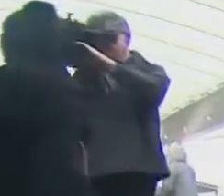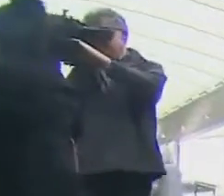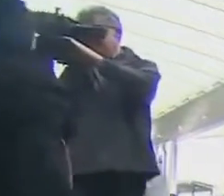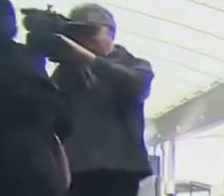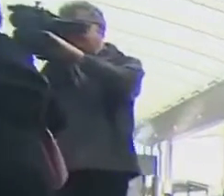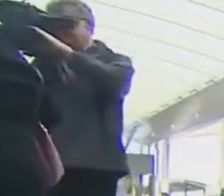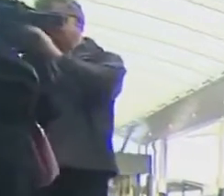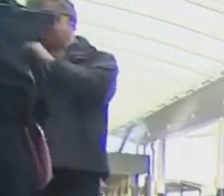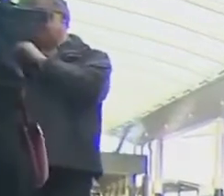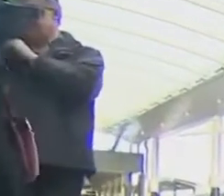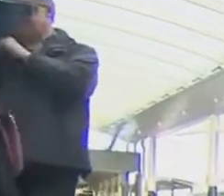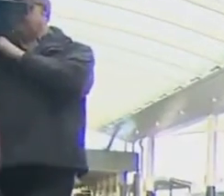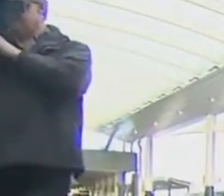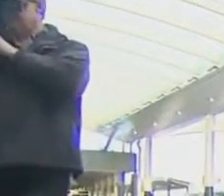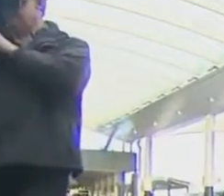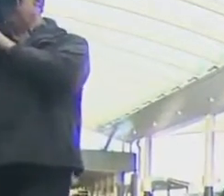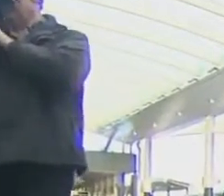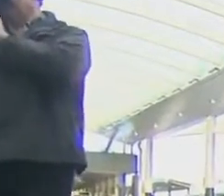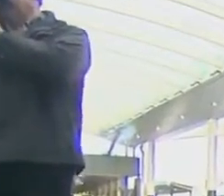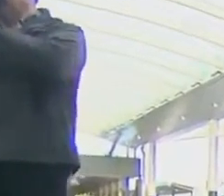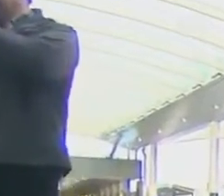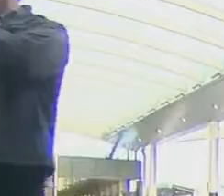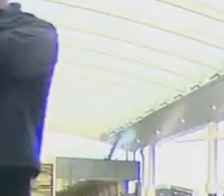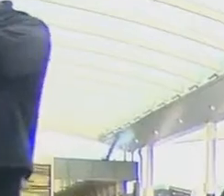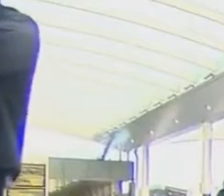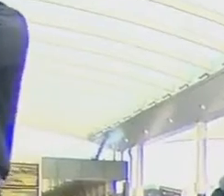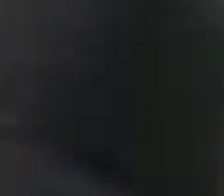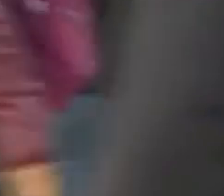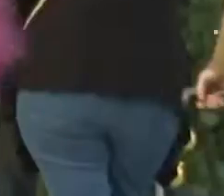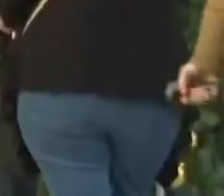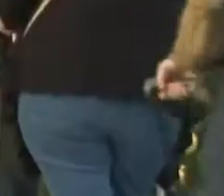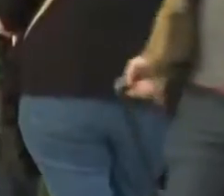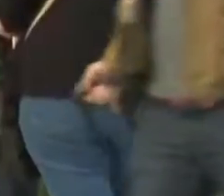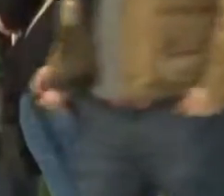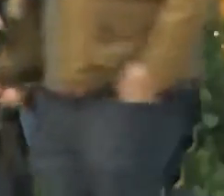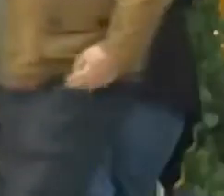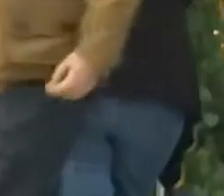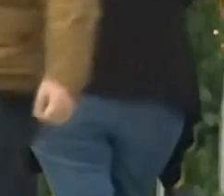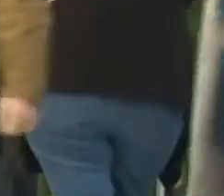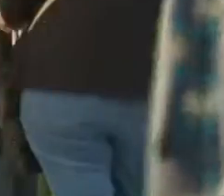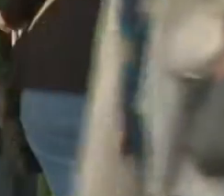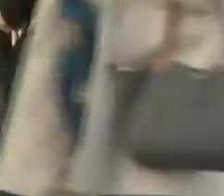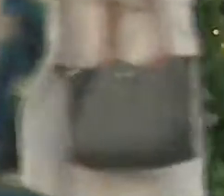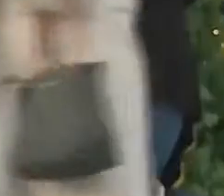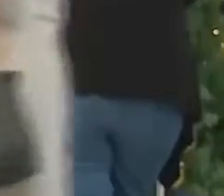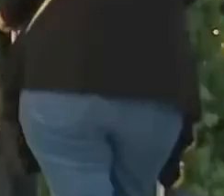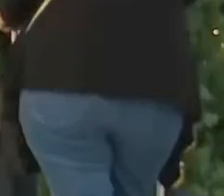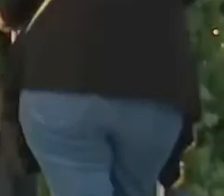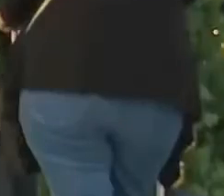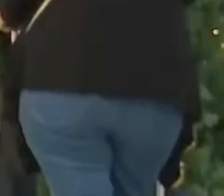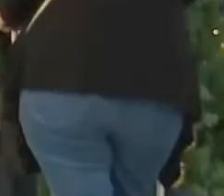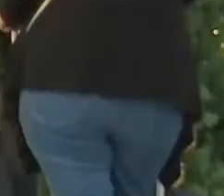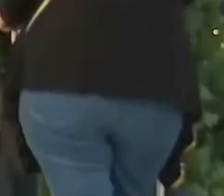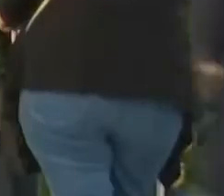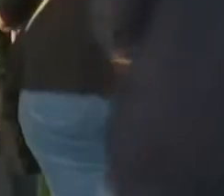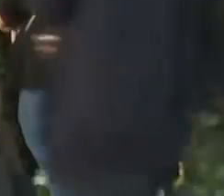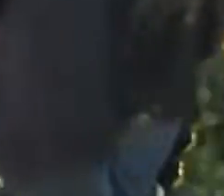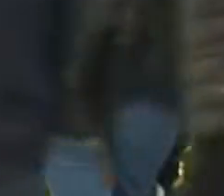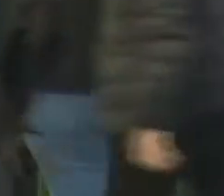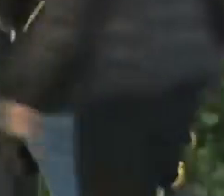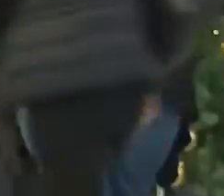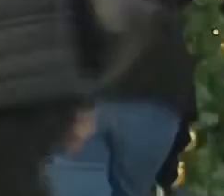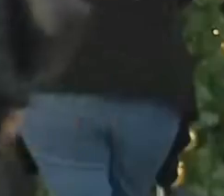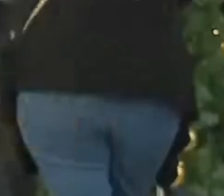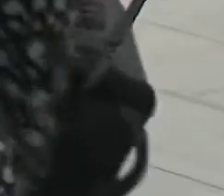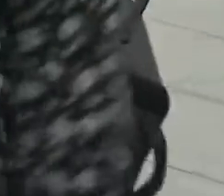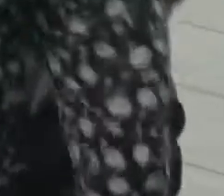And the director of tourism, Donovan White, said Jamaica has been seeing a steadily increasing growth in stopover arrivals this year. Meantime,